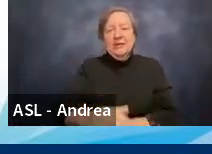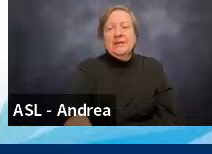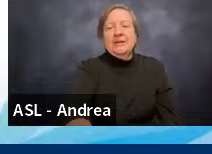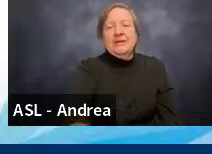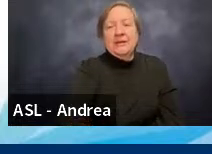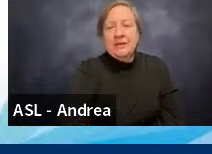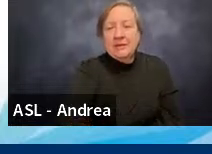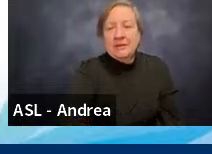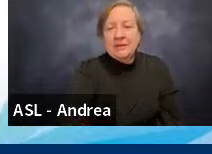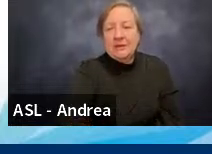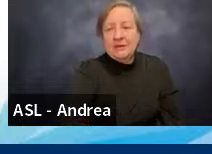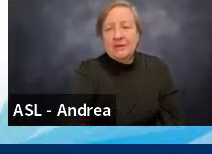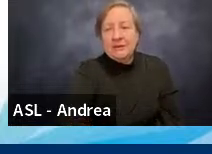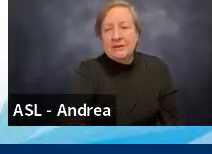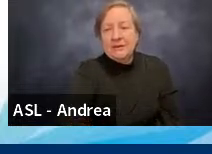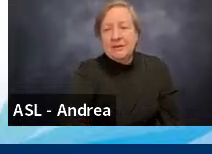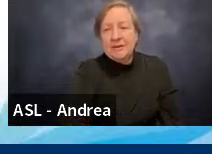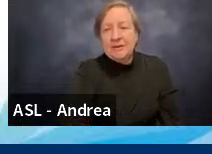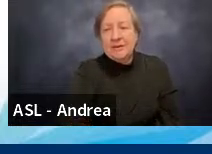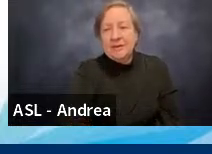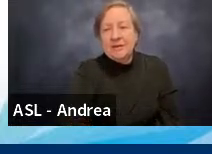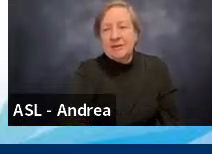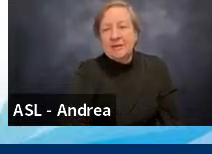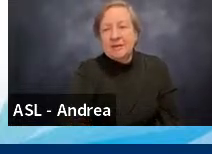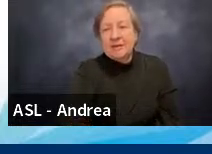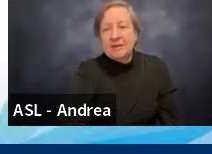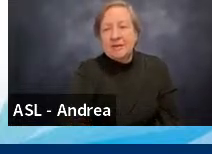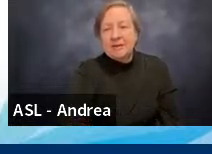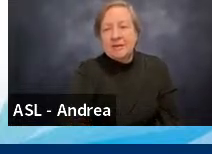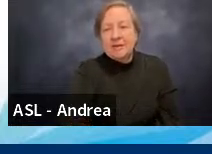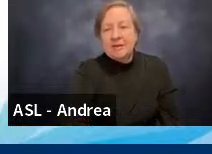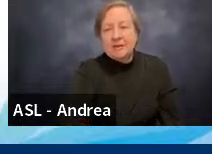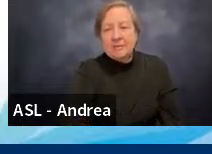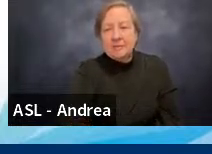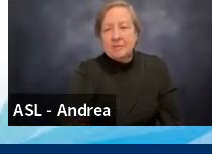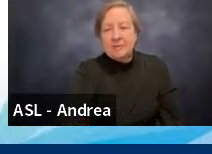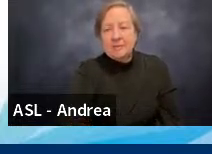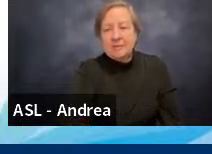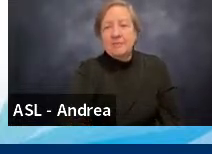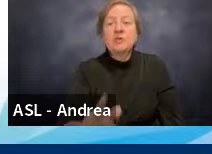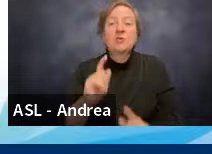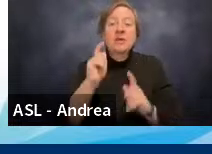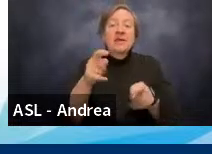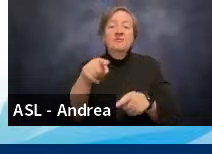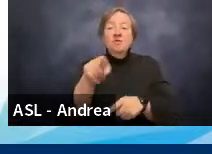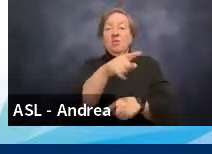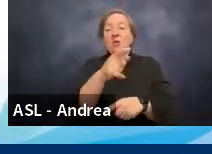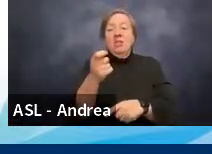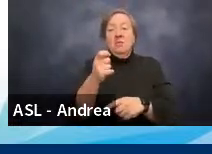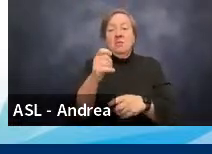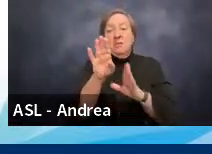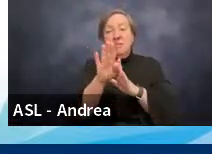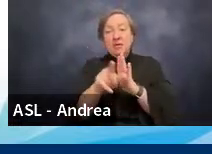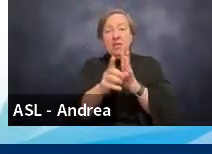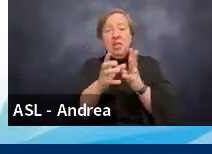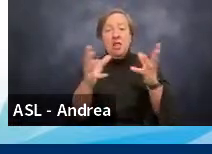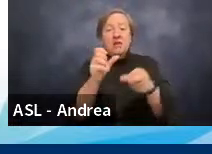Yes, so just to give you a little bit of background, a lot of these workforce program